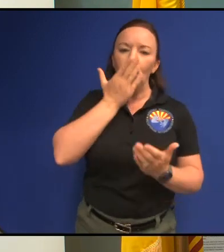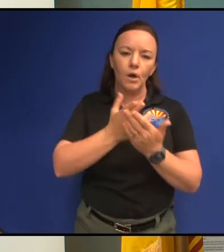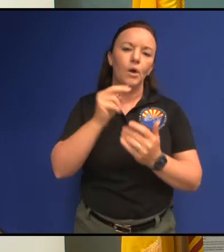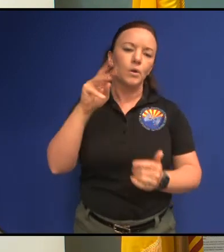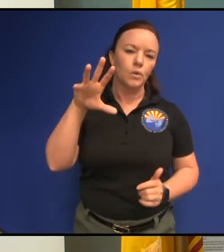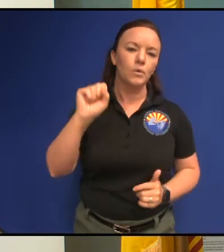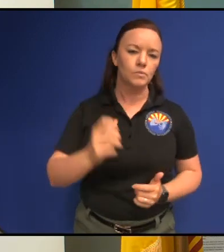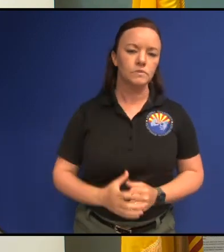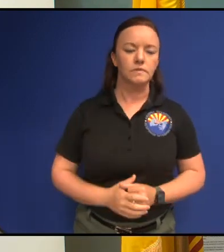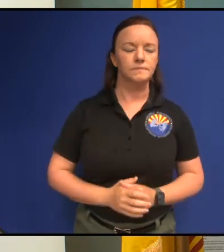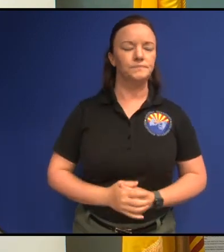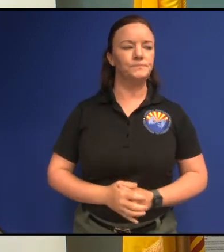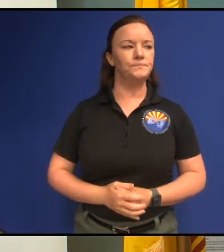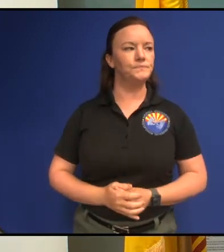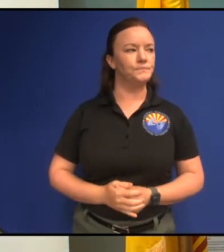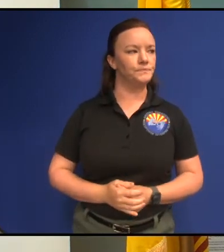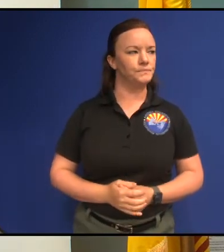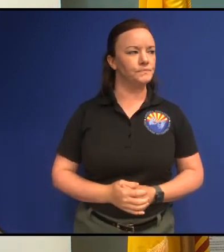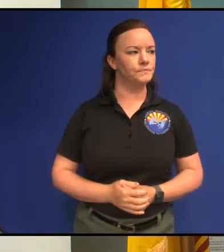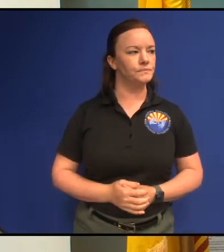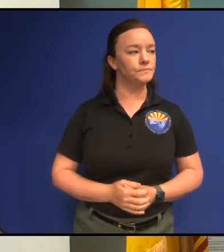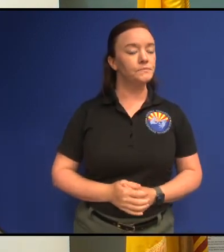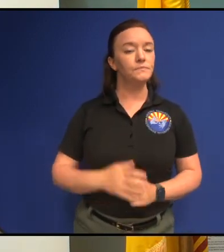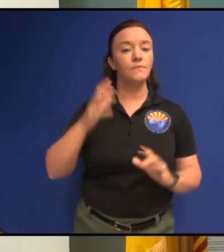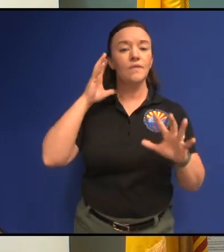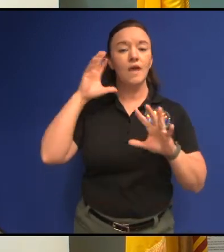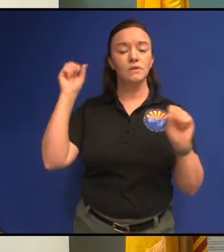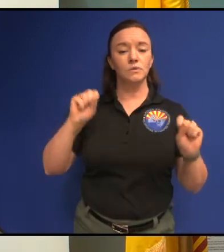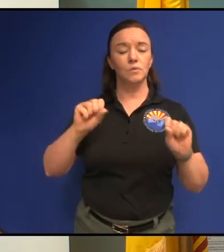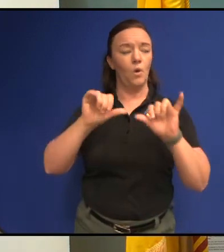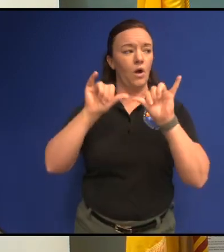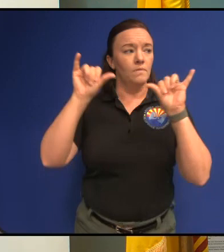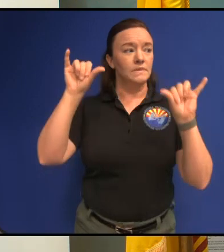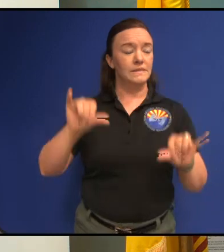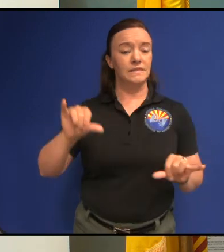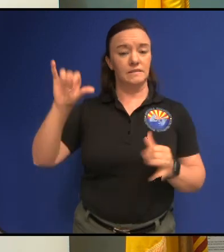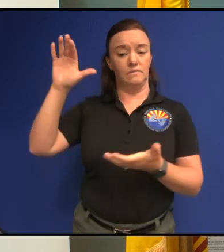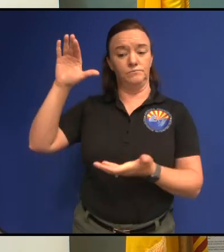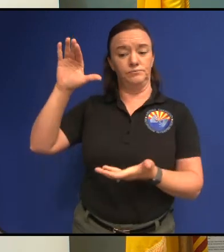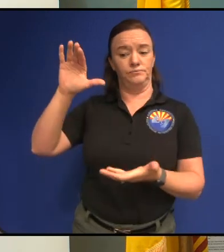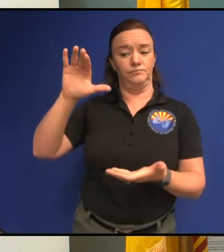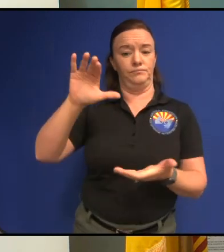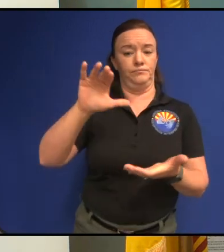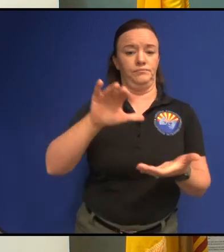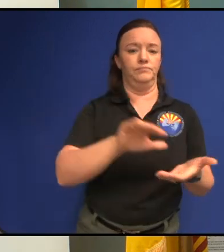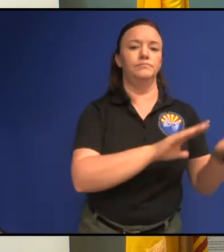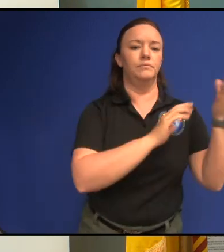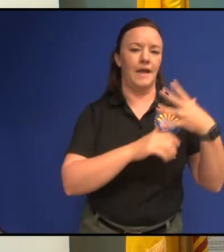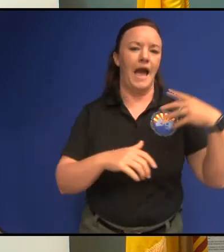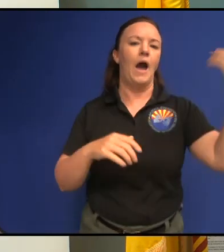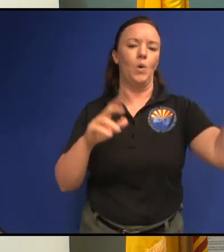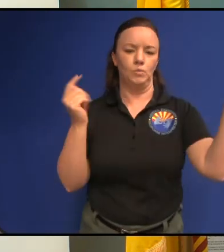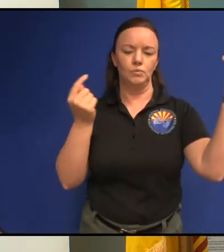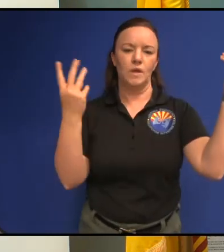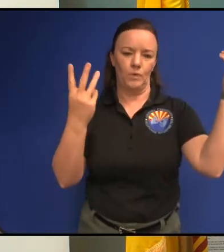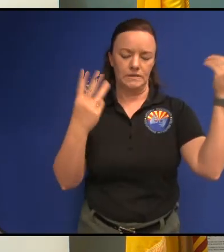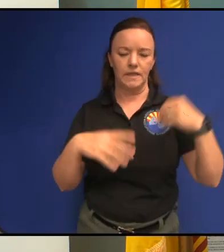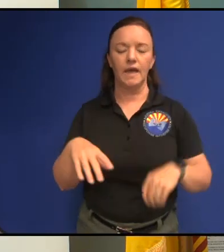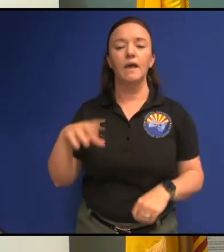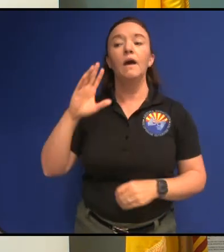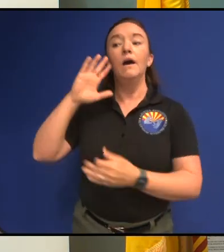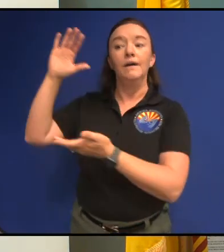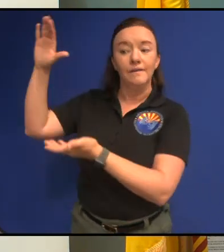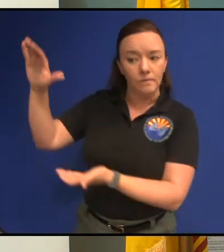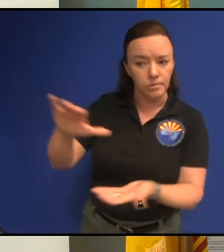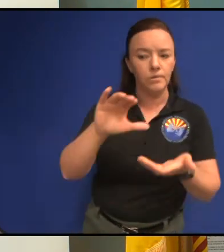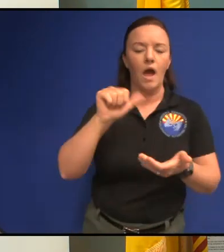We do have this storm system pulling off slowly as we head into Tuesday and Wednesday. So we have another red flag warning out for